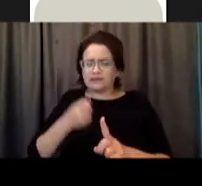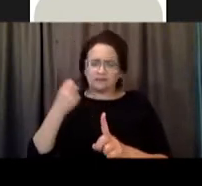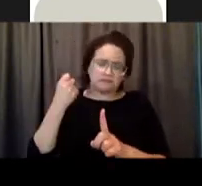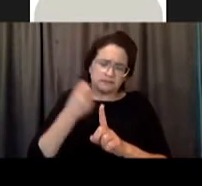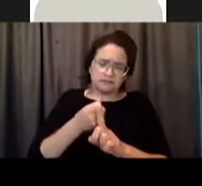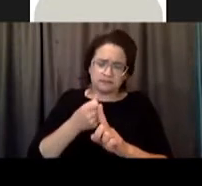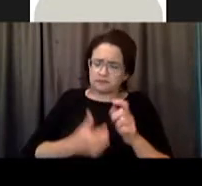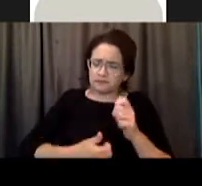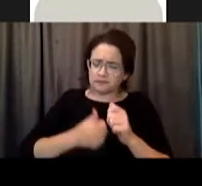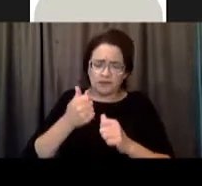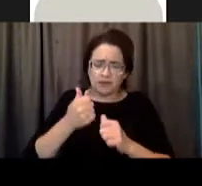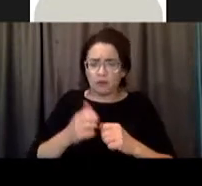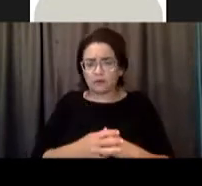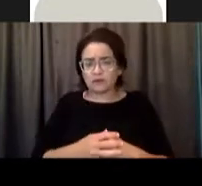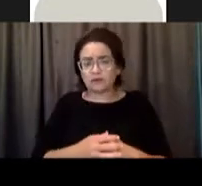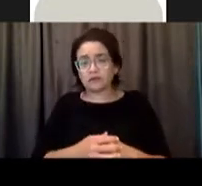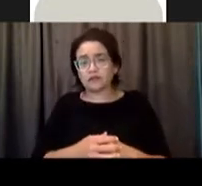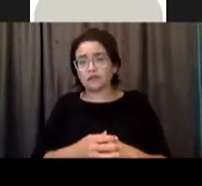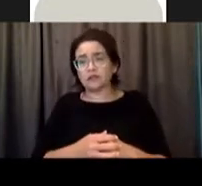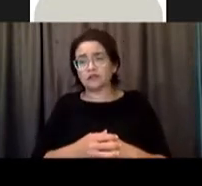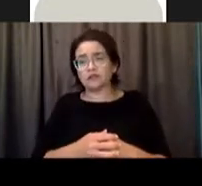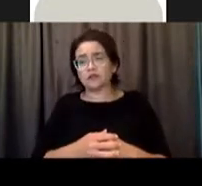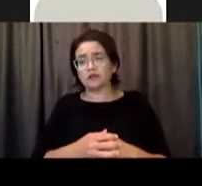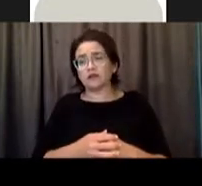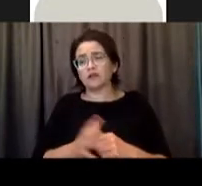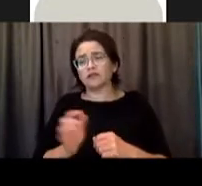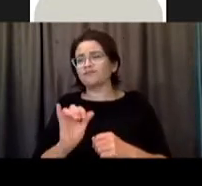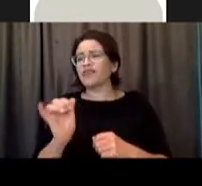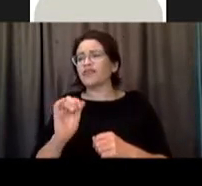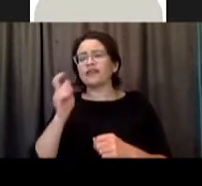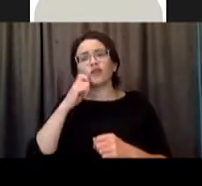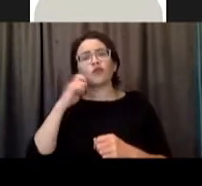A region of Ukraine that some liken as the Ukrainian cultural heartland.